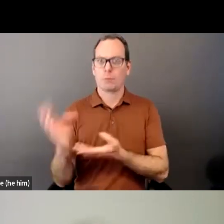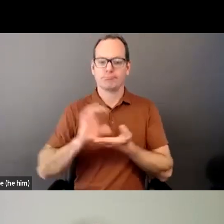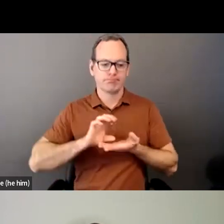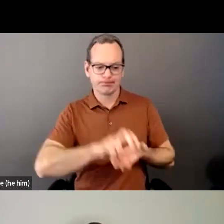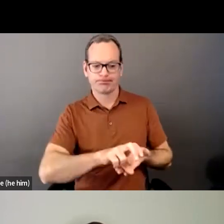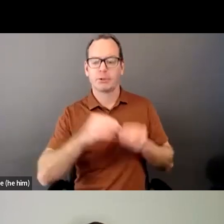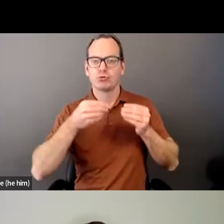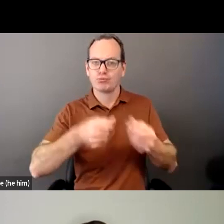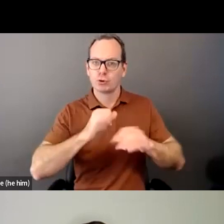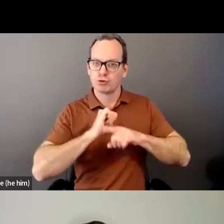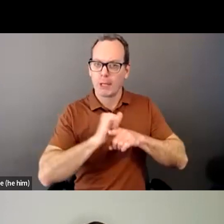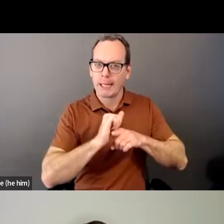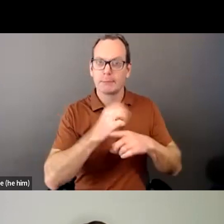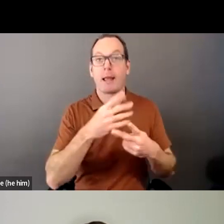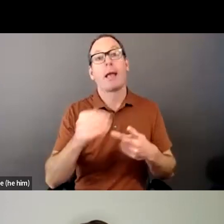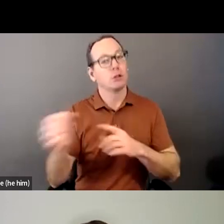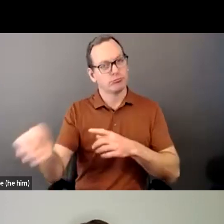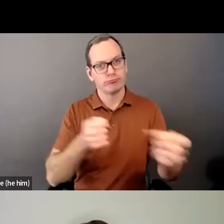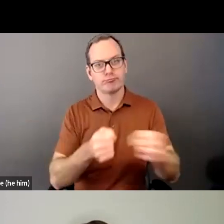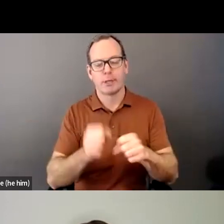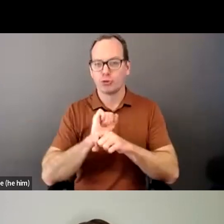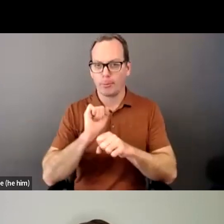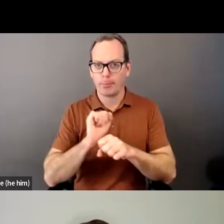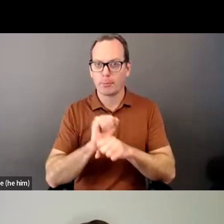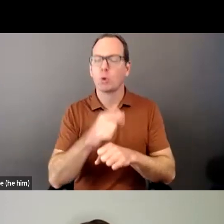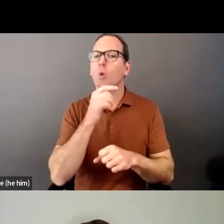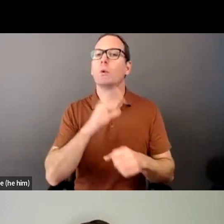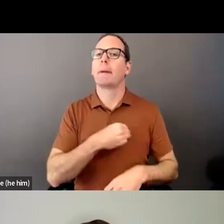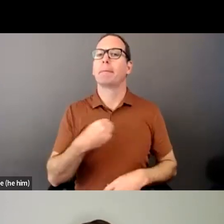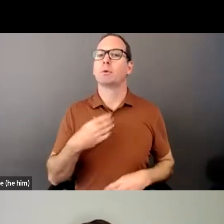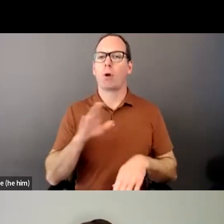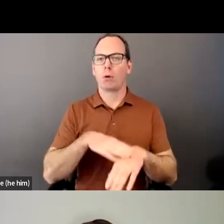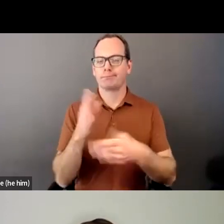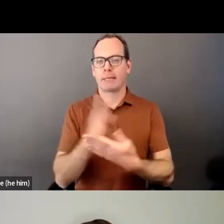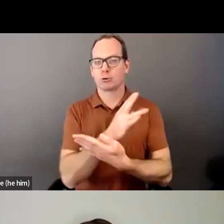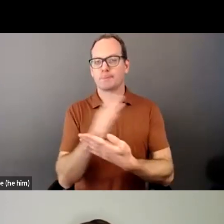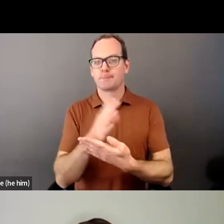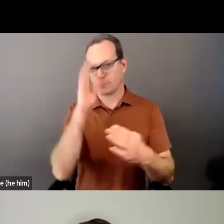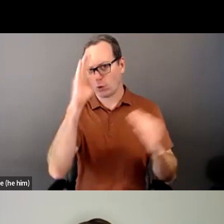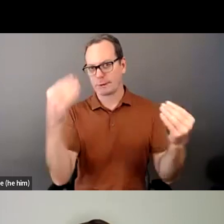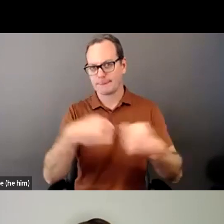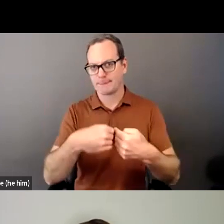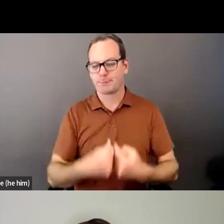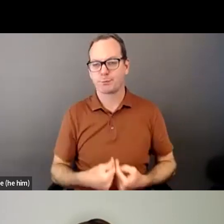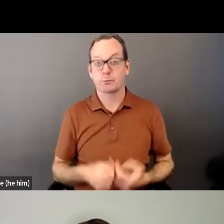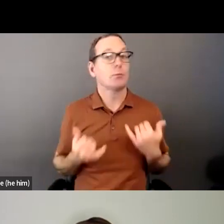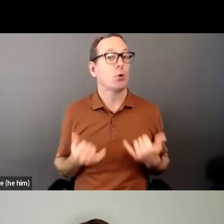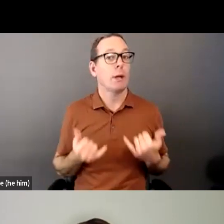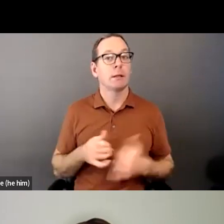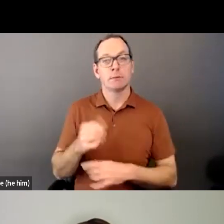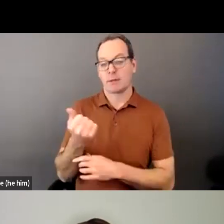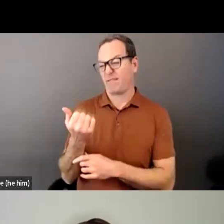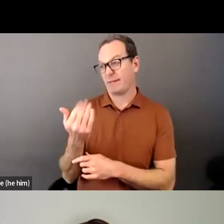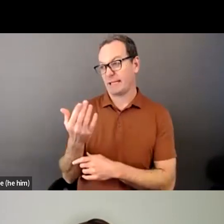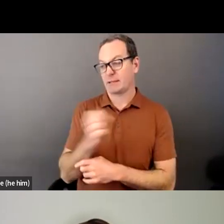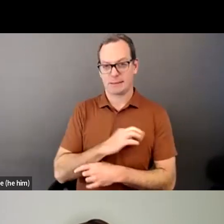and employ members on the spectrum. So currently we have about 15 employees, and they are